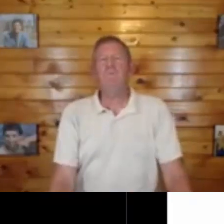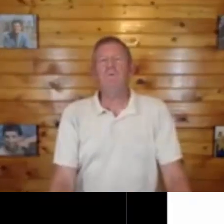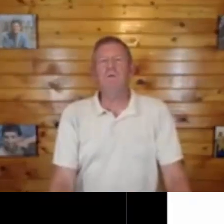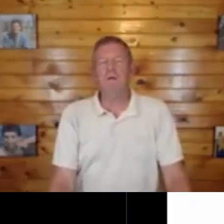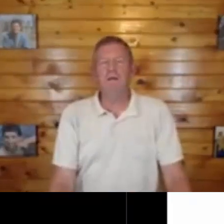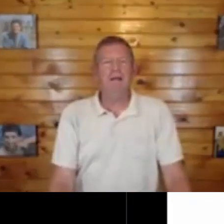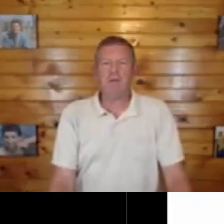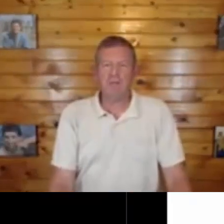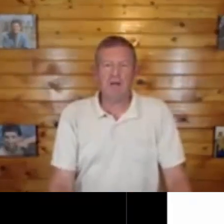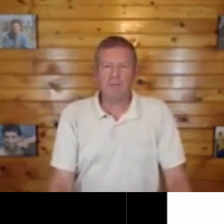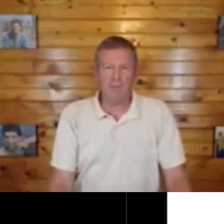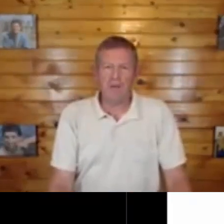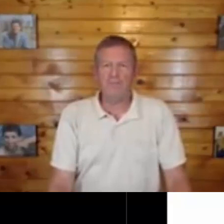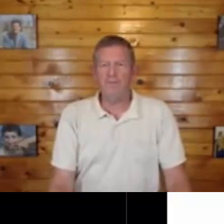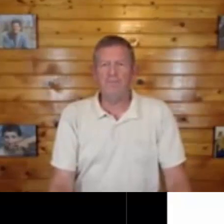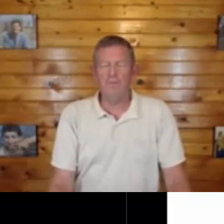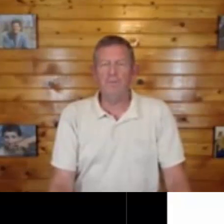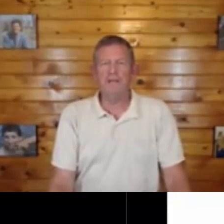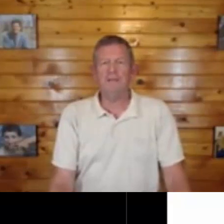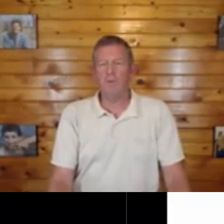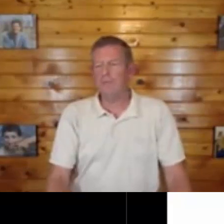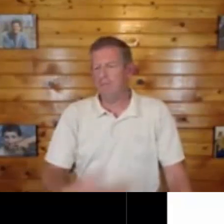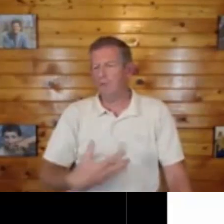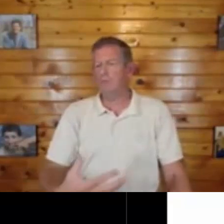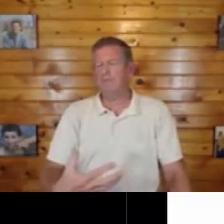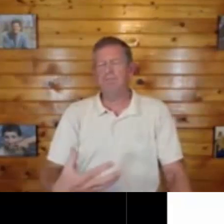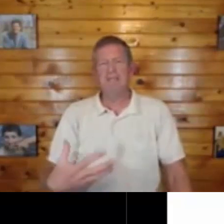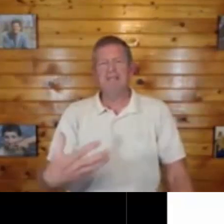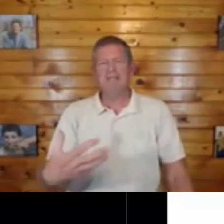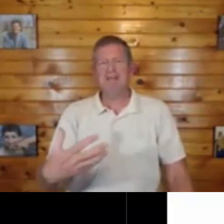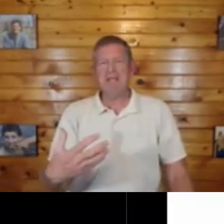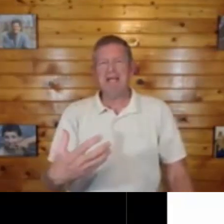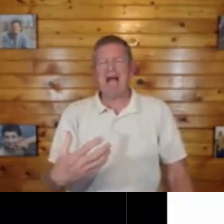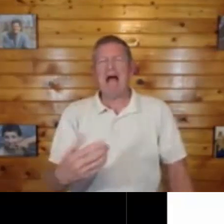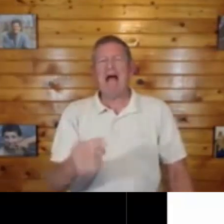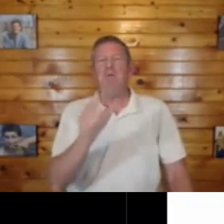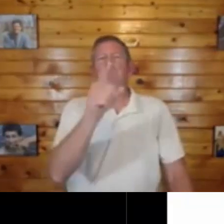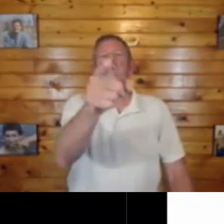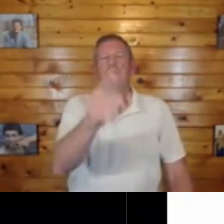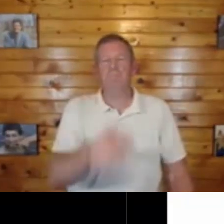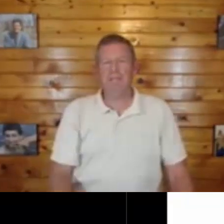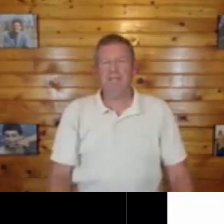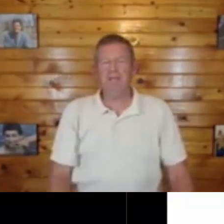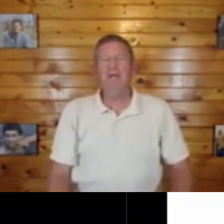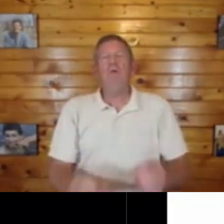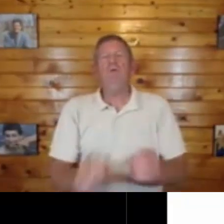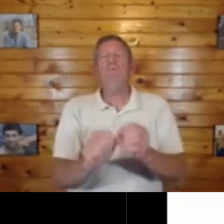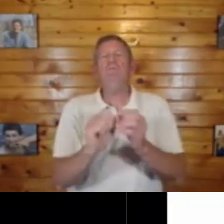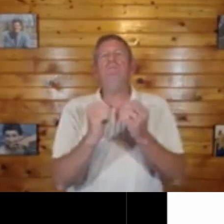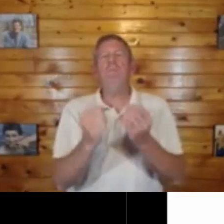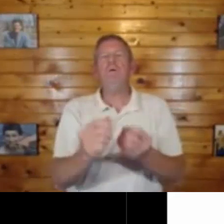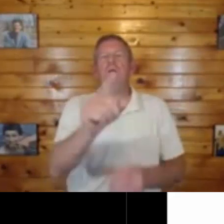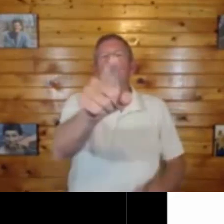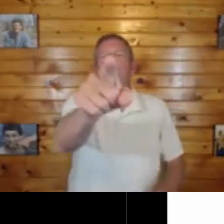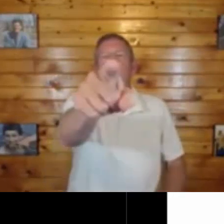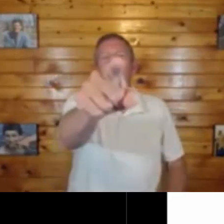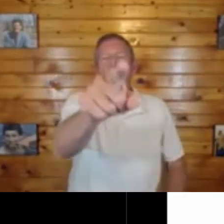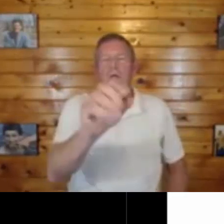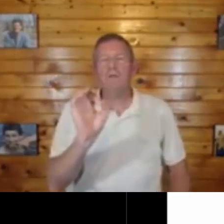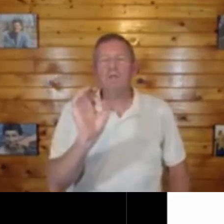saying vous to her. I don't talk to my wife with vous. We're not quite that bourgeois. I use tu. You use the